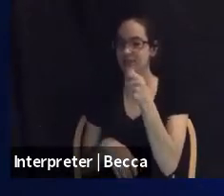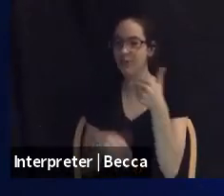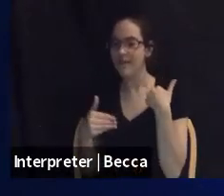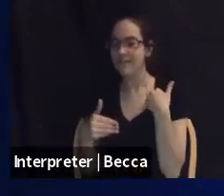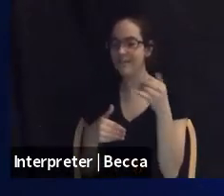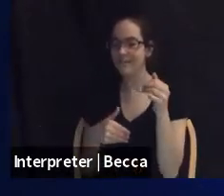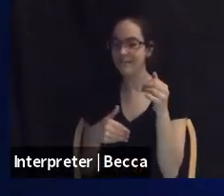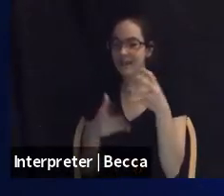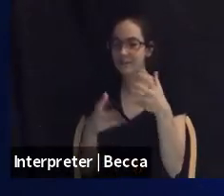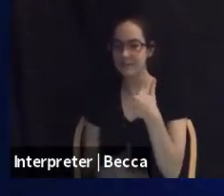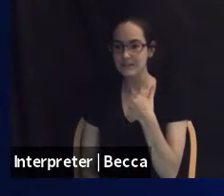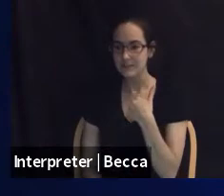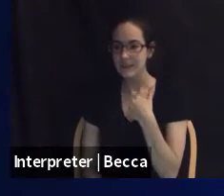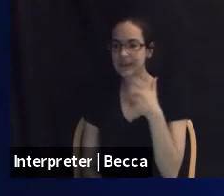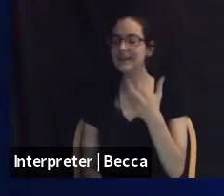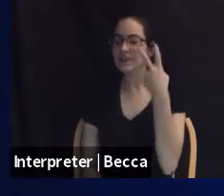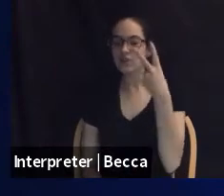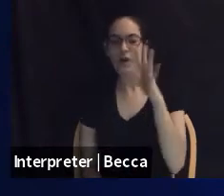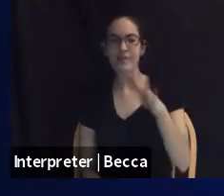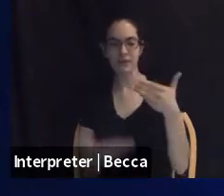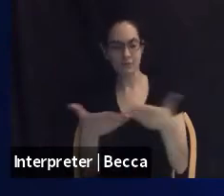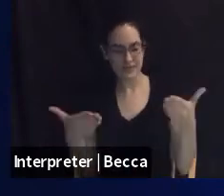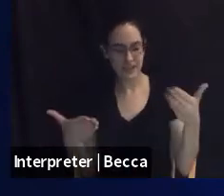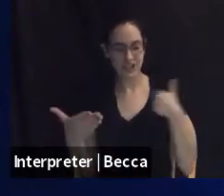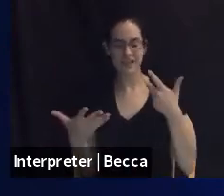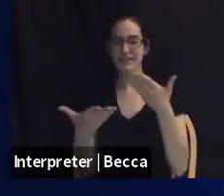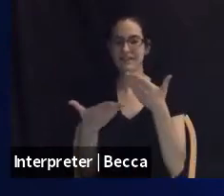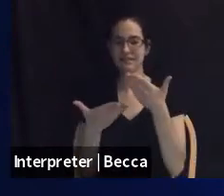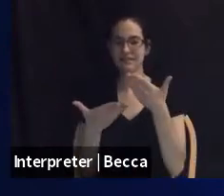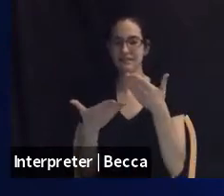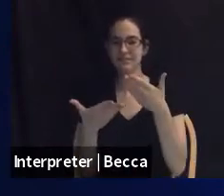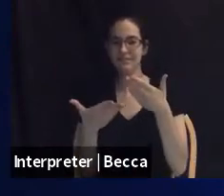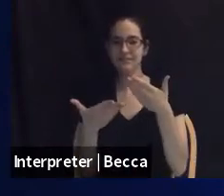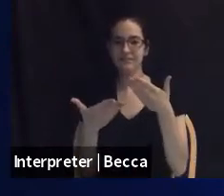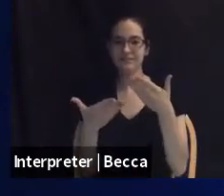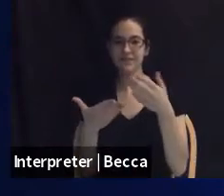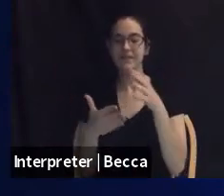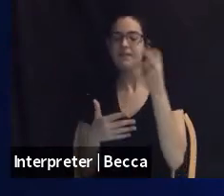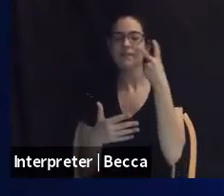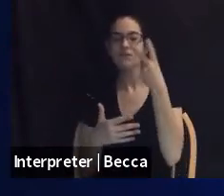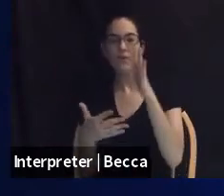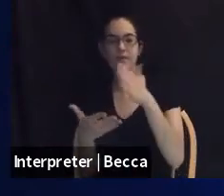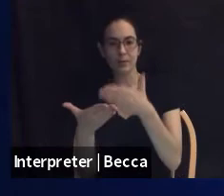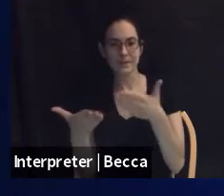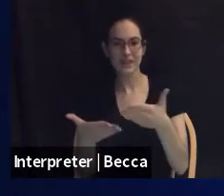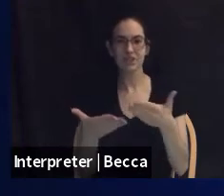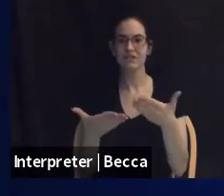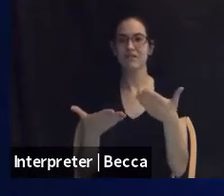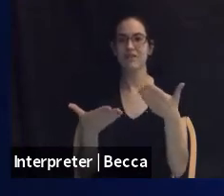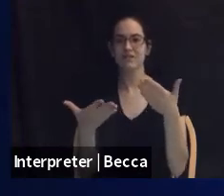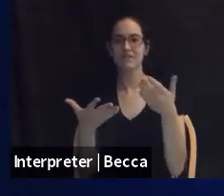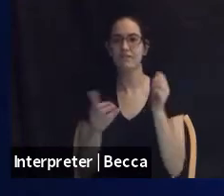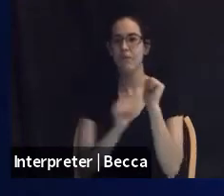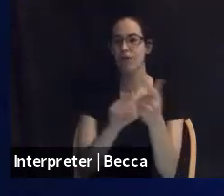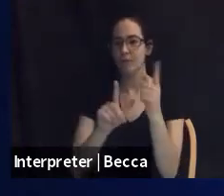as communal living. It was a means to an end. It was not the end. And I wonder if we look at our material